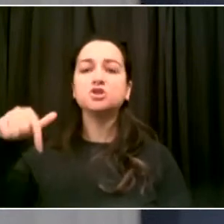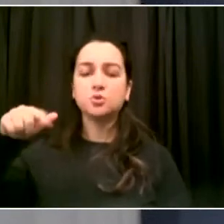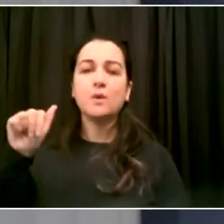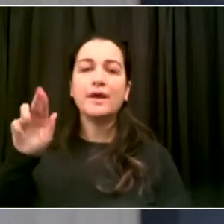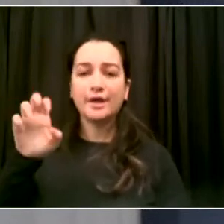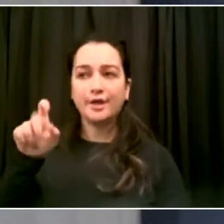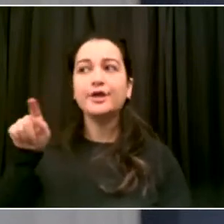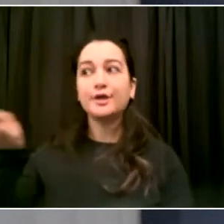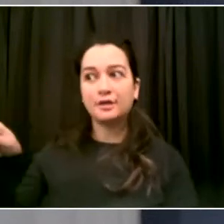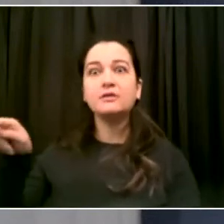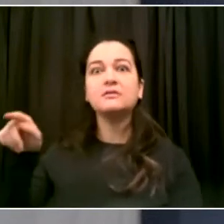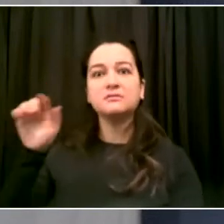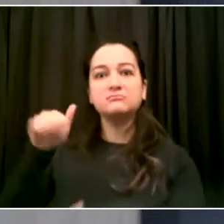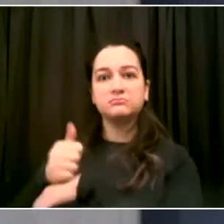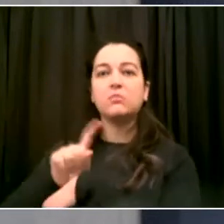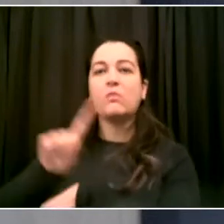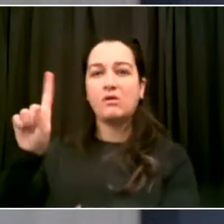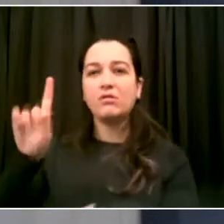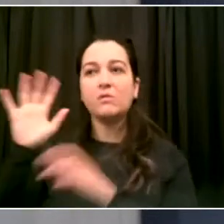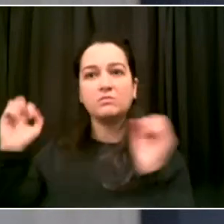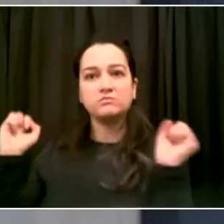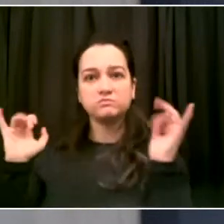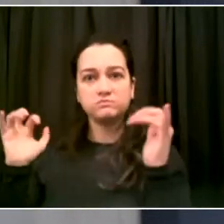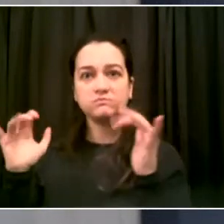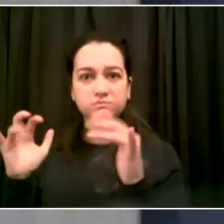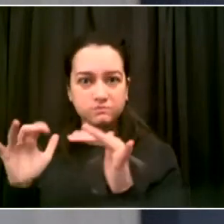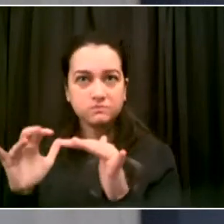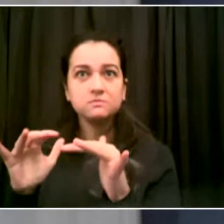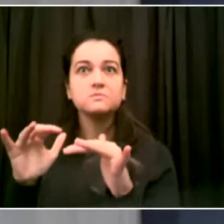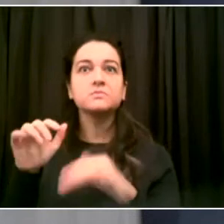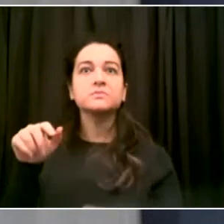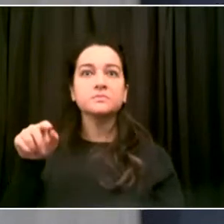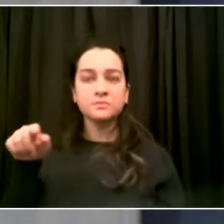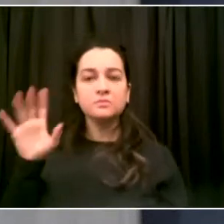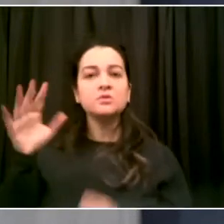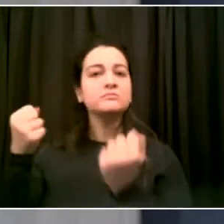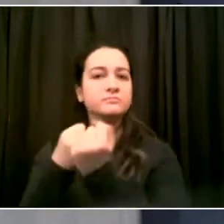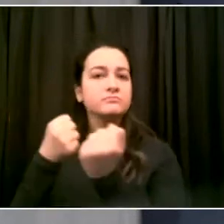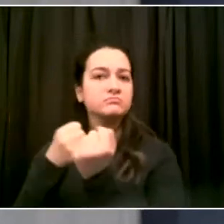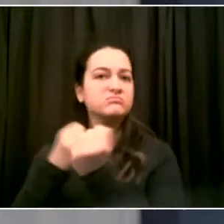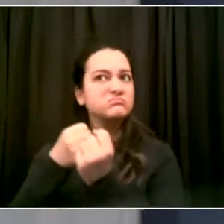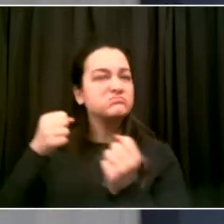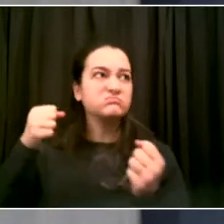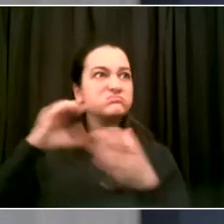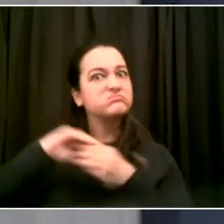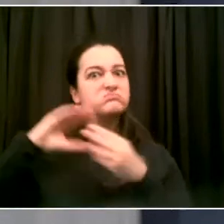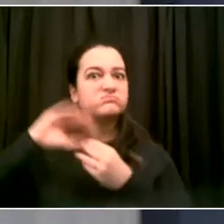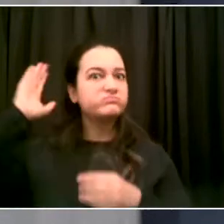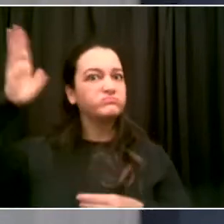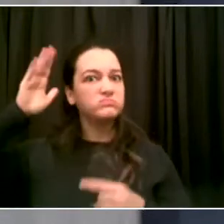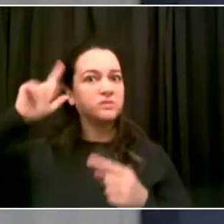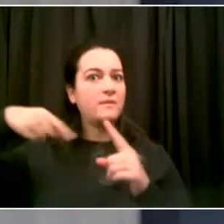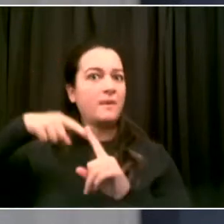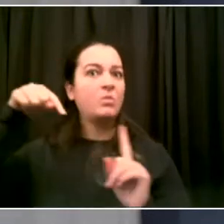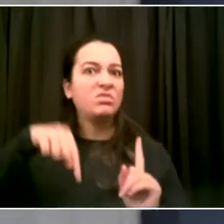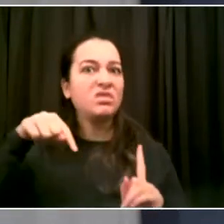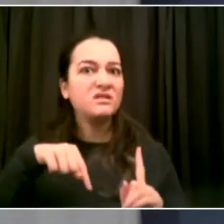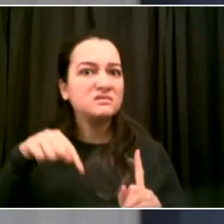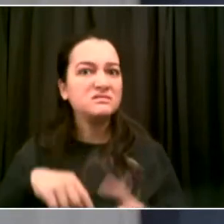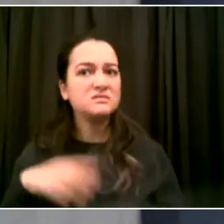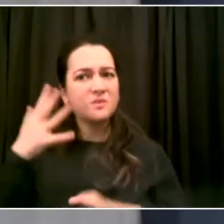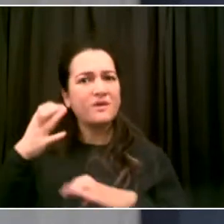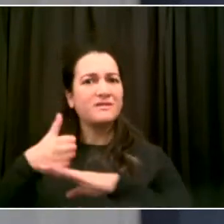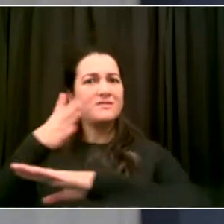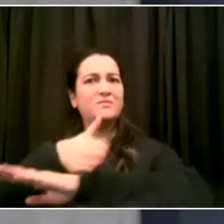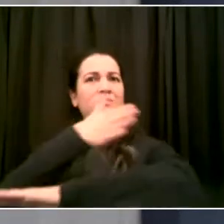agencies, to increase access to mental health services for all, especially for those who could be a danger to themselves or to others,